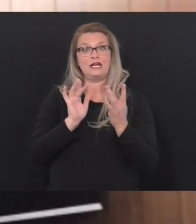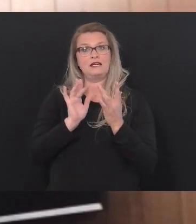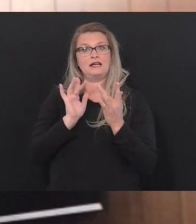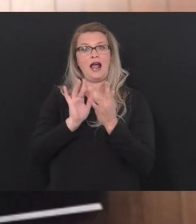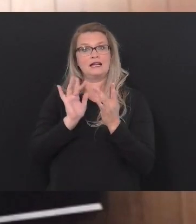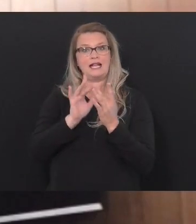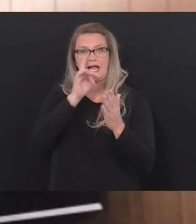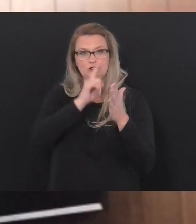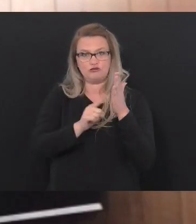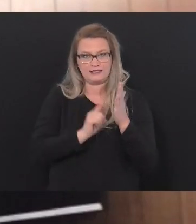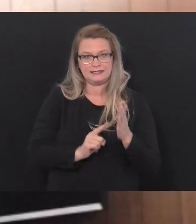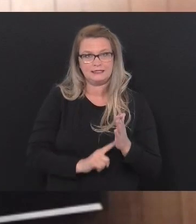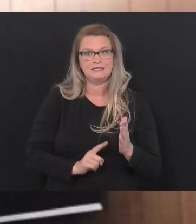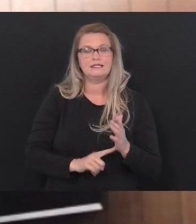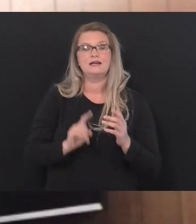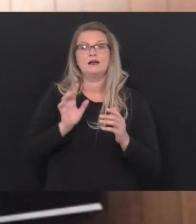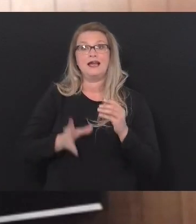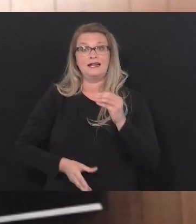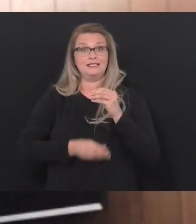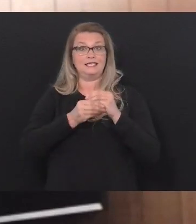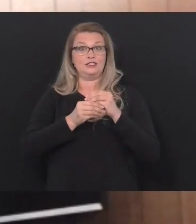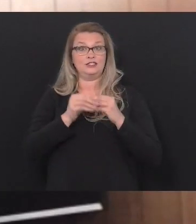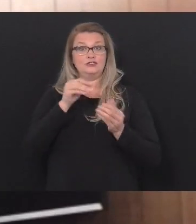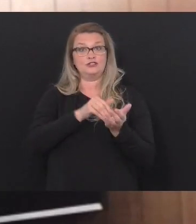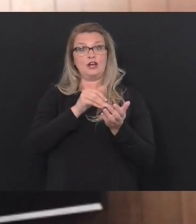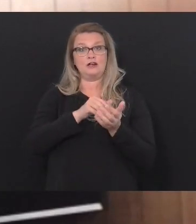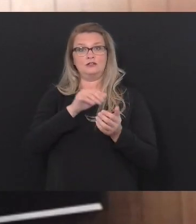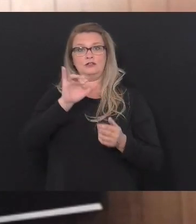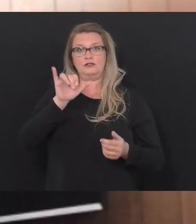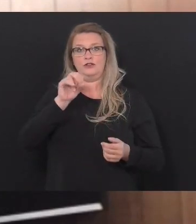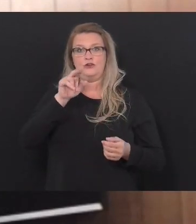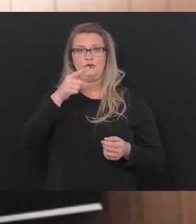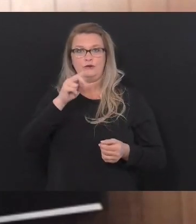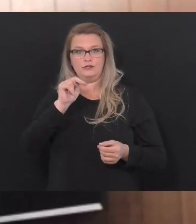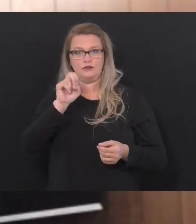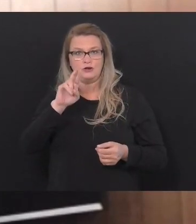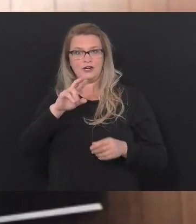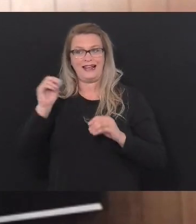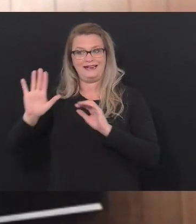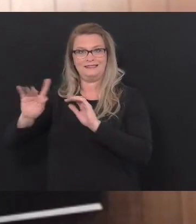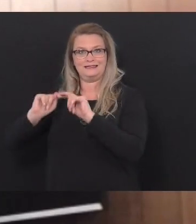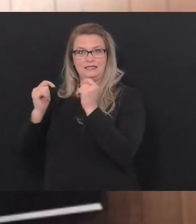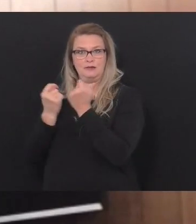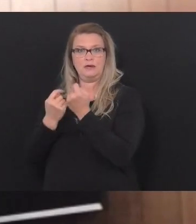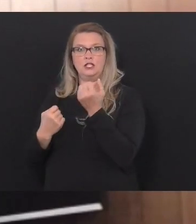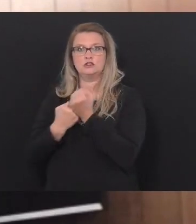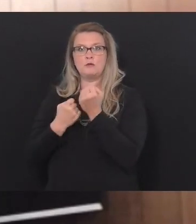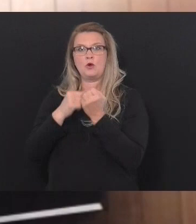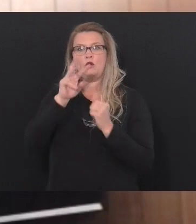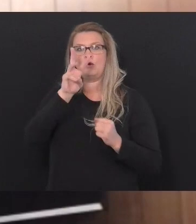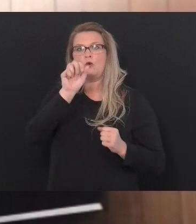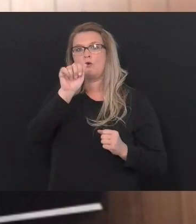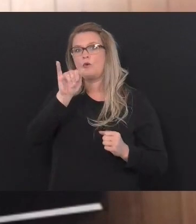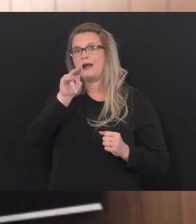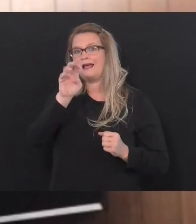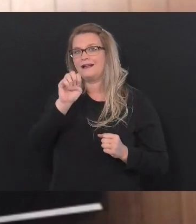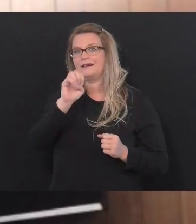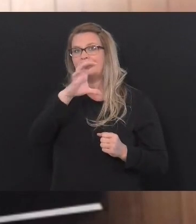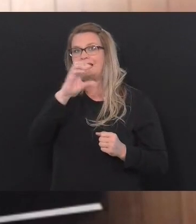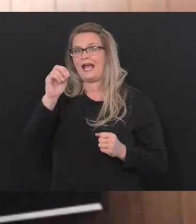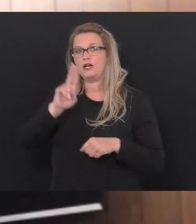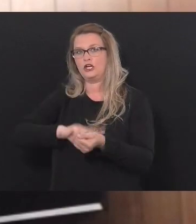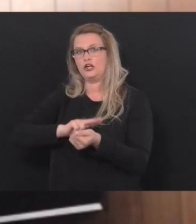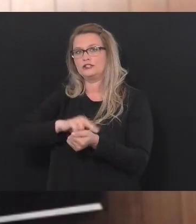tracing. In addition to that, one of our doctors, Dr. Eubner, and a team supported the Wayne County nursing home with